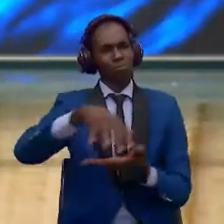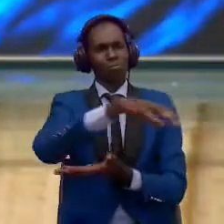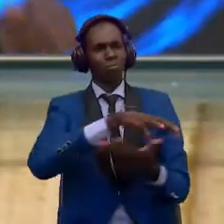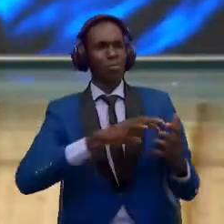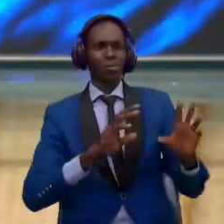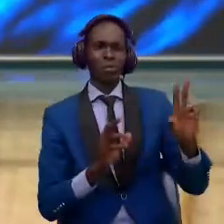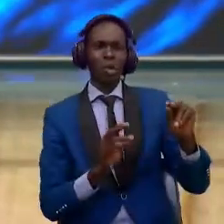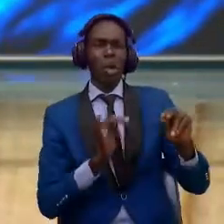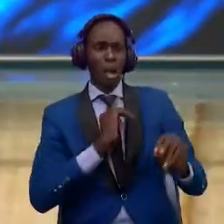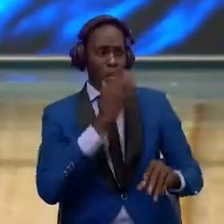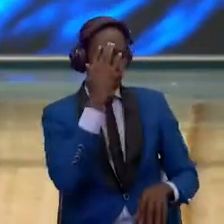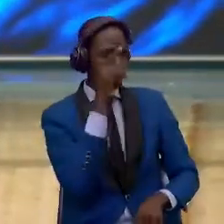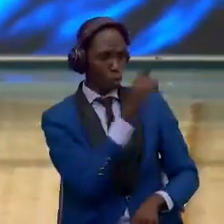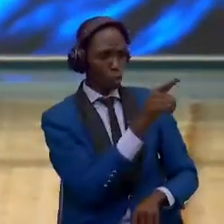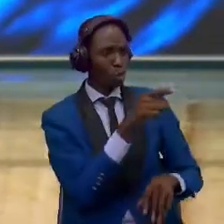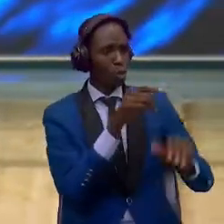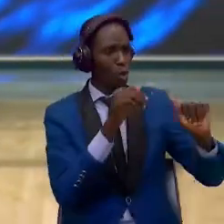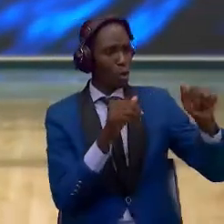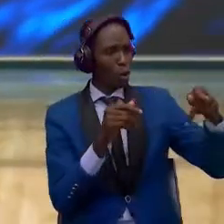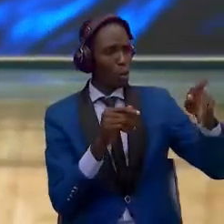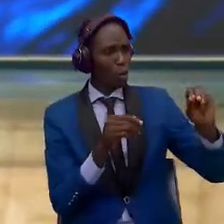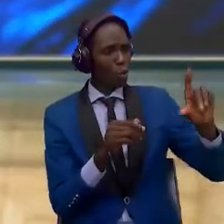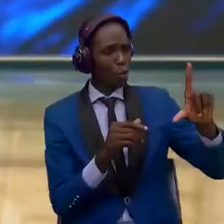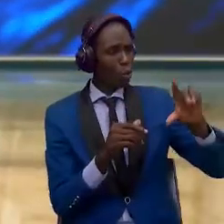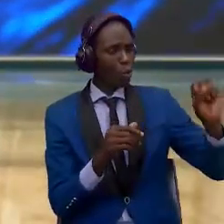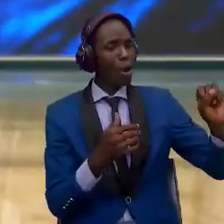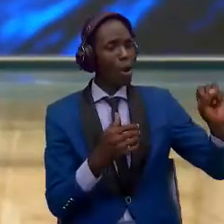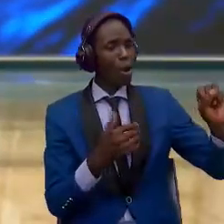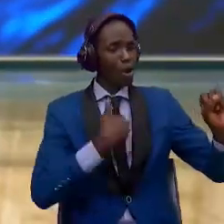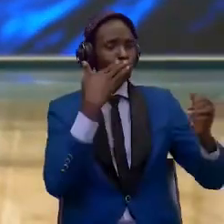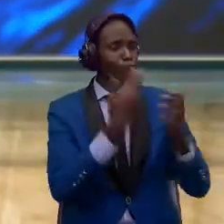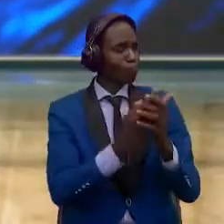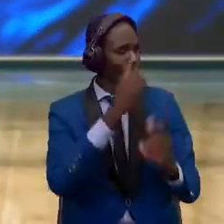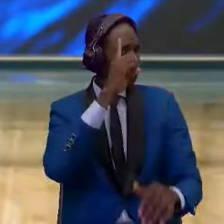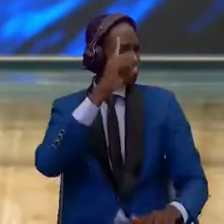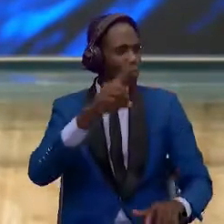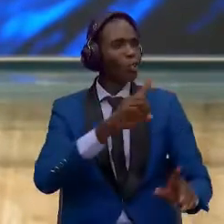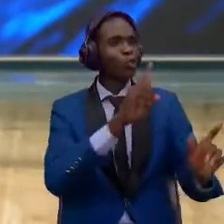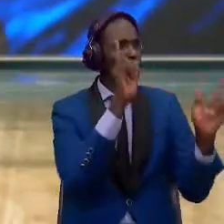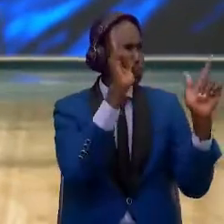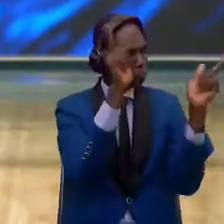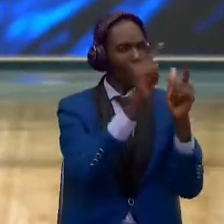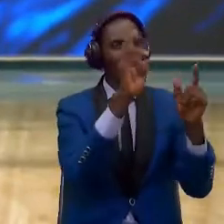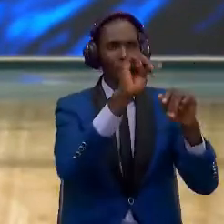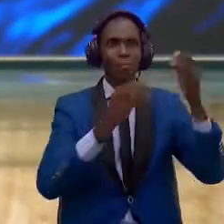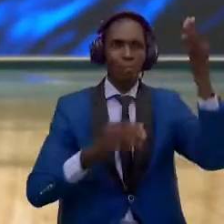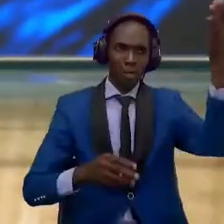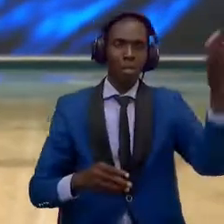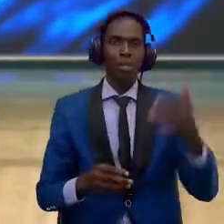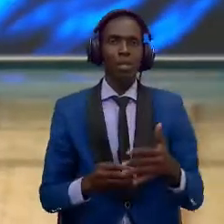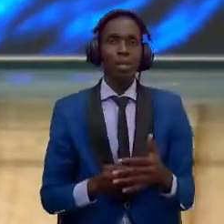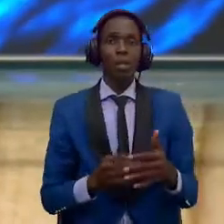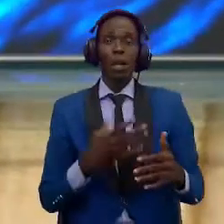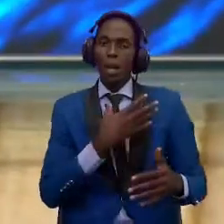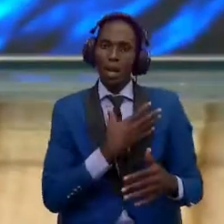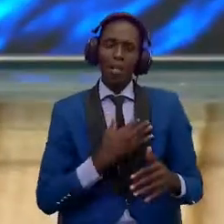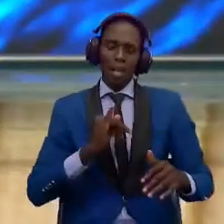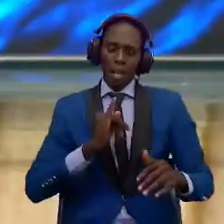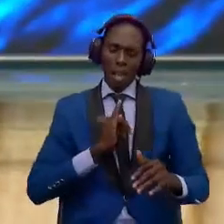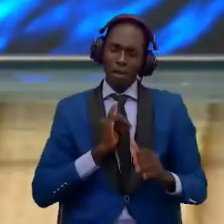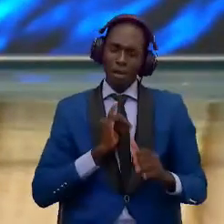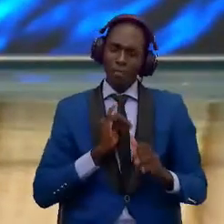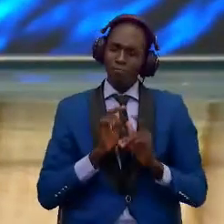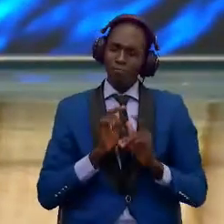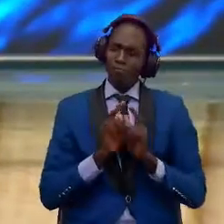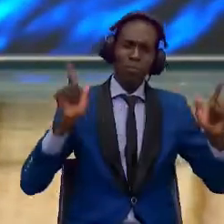gift, a great gift. Go to them. And so as touching our brother Apollos, I greatly desired him